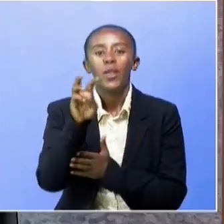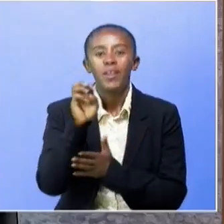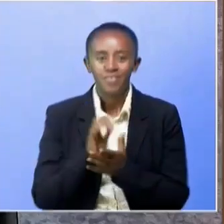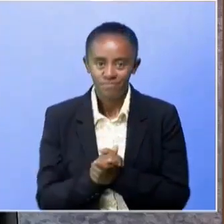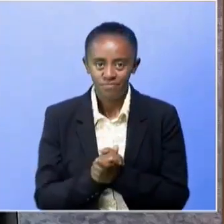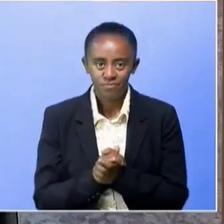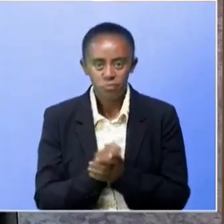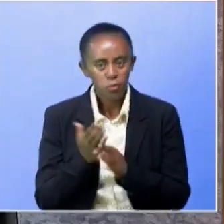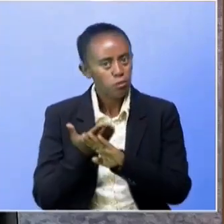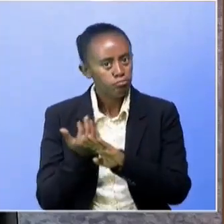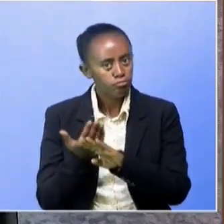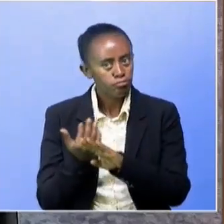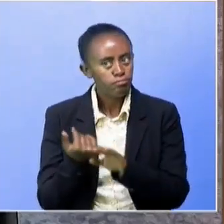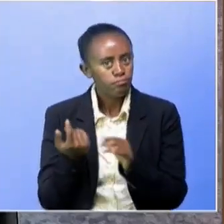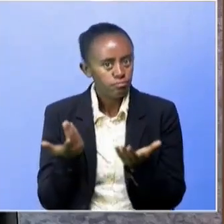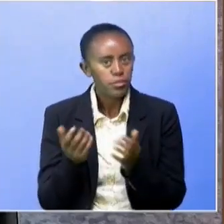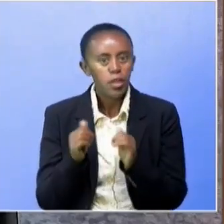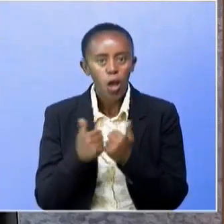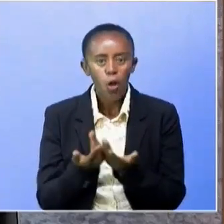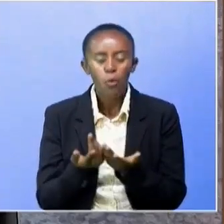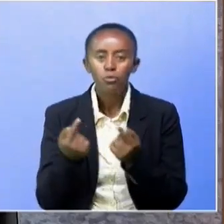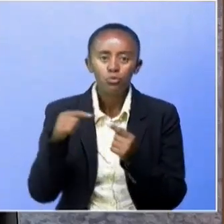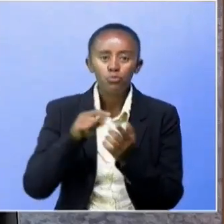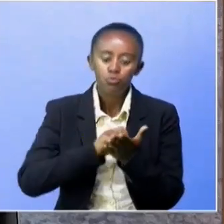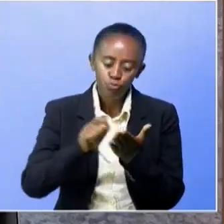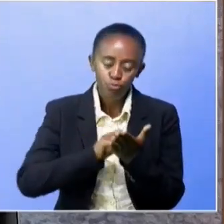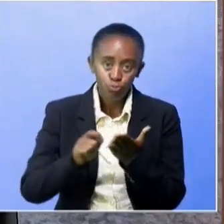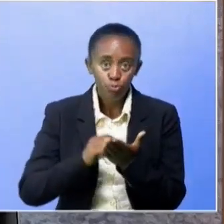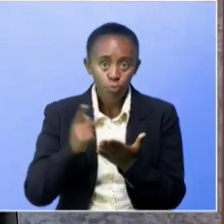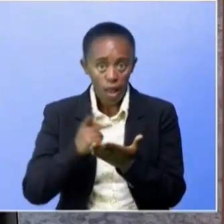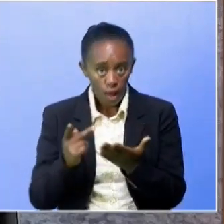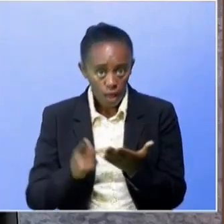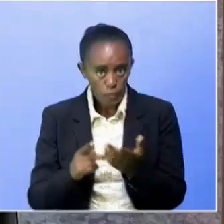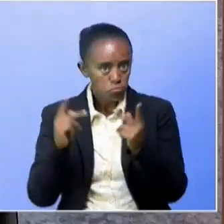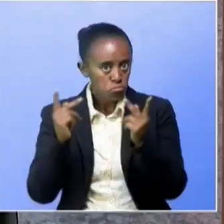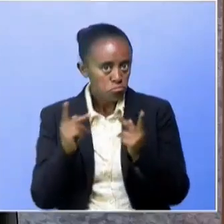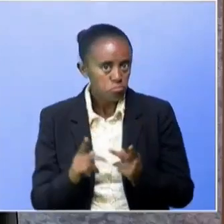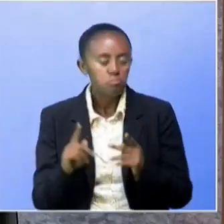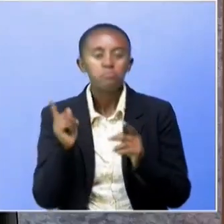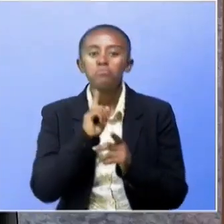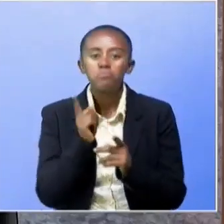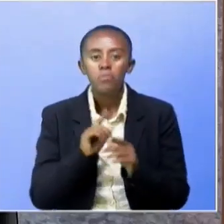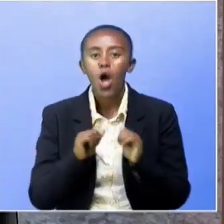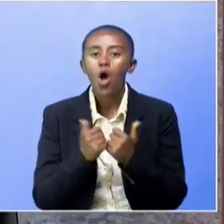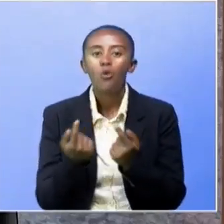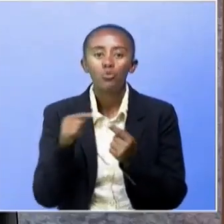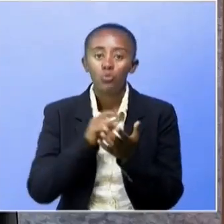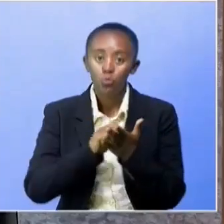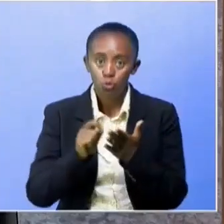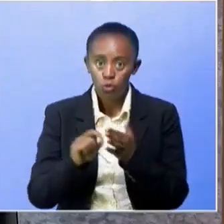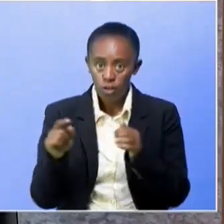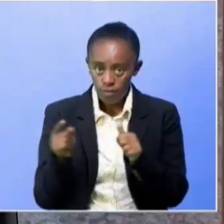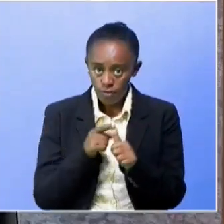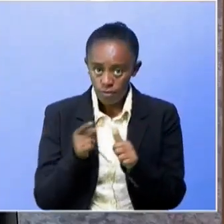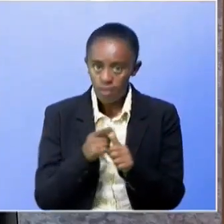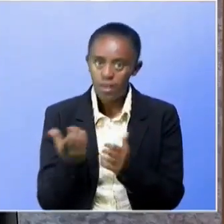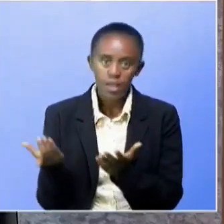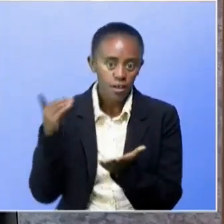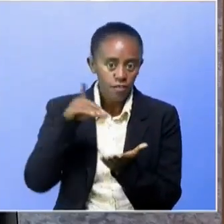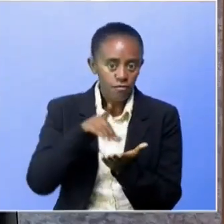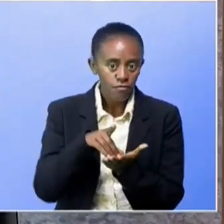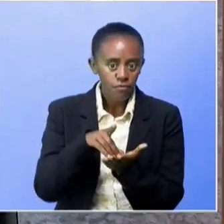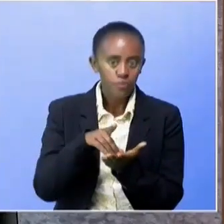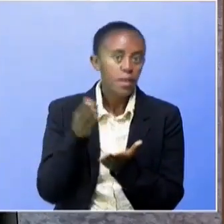we talk about how to write paragraph, what paragraph is and how to write it, let's first revise